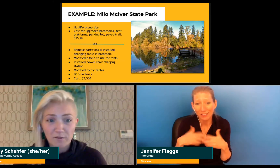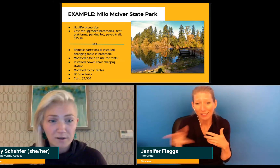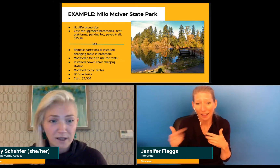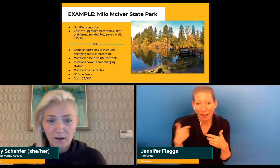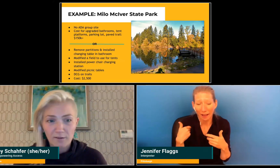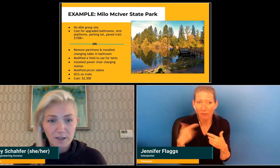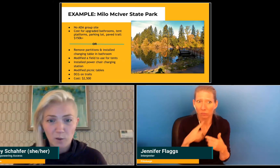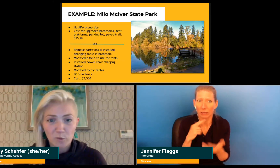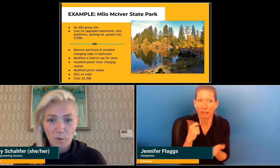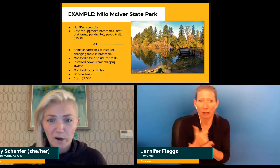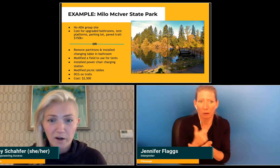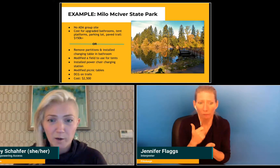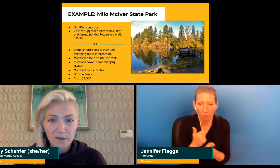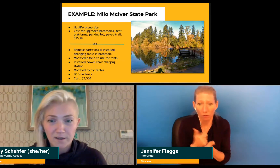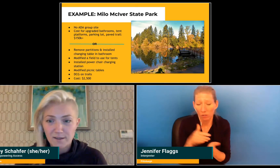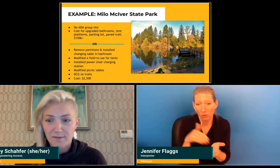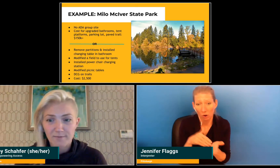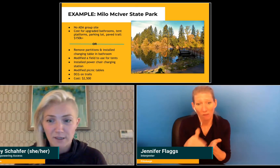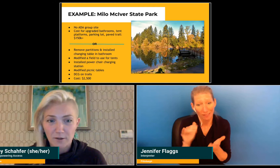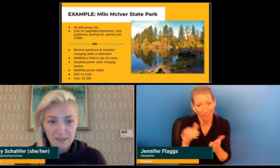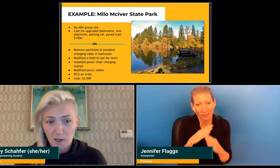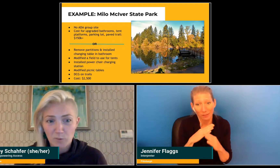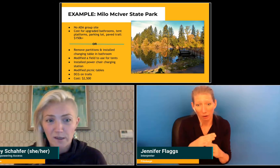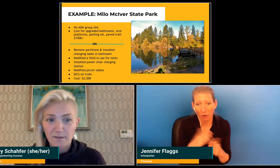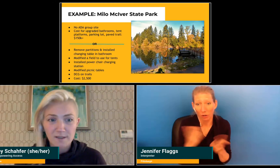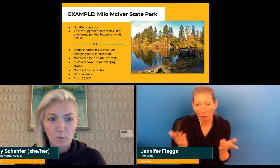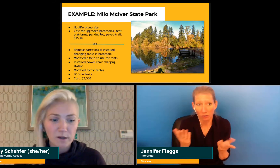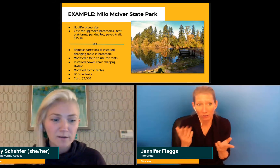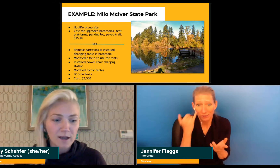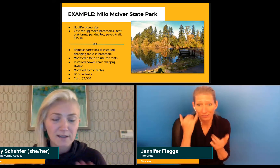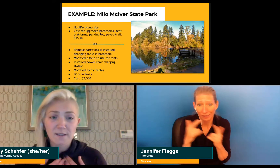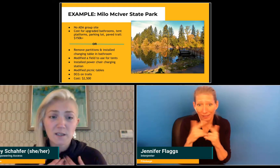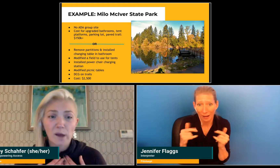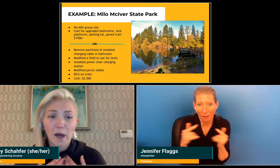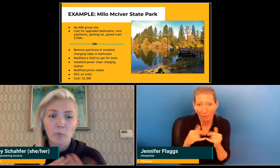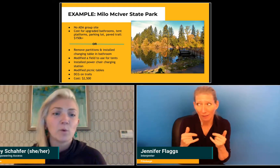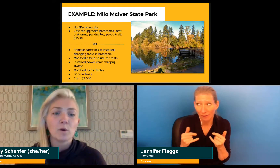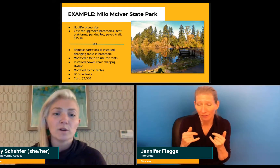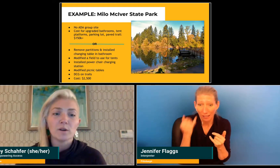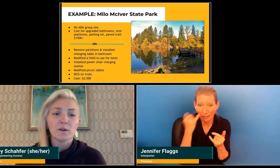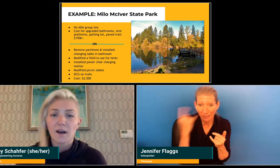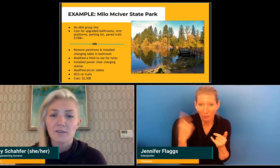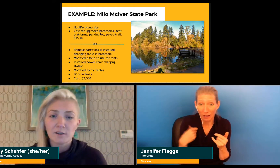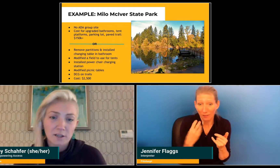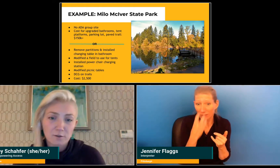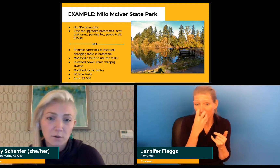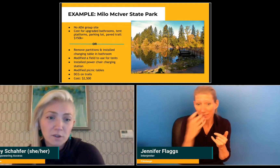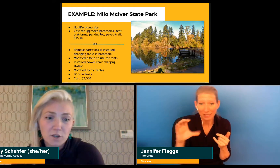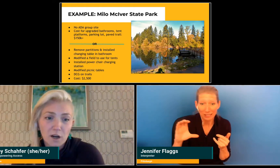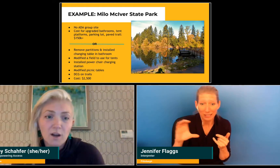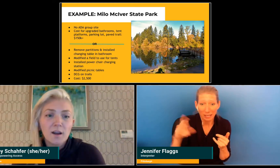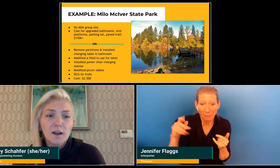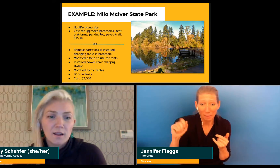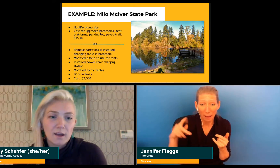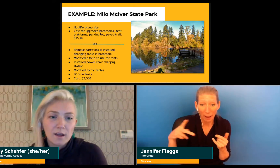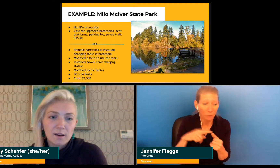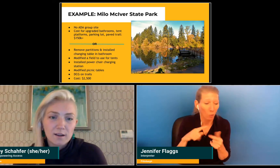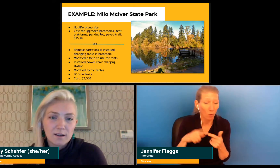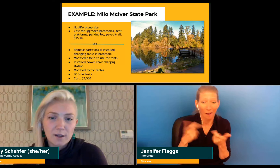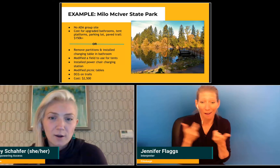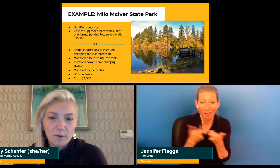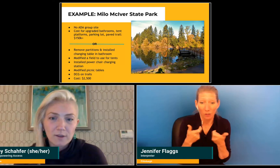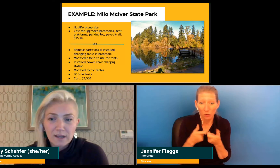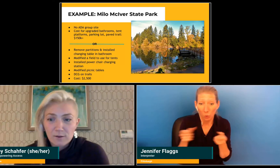super helpful. That often can be a barrier because, to camping, if someone has a CPAP or they have an electric wheelchair,